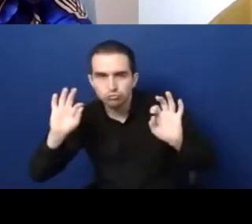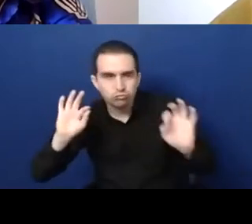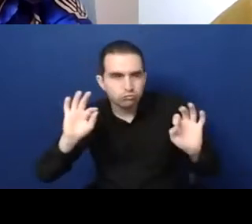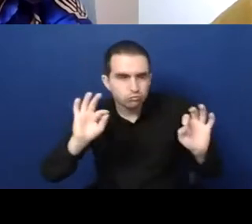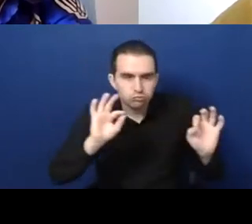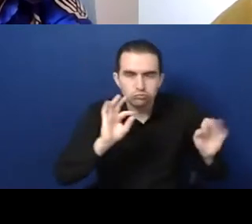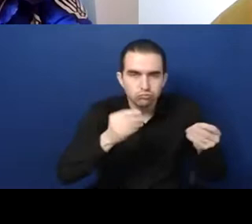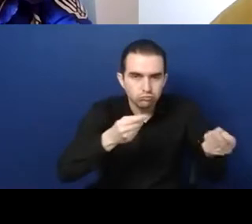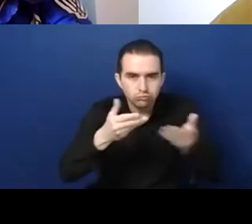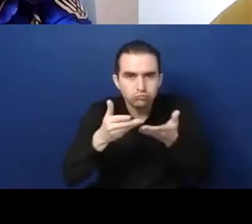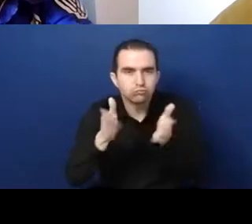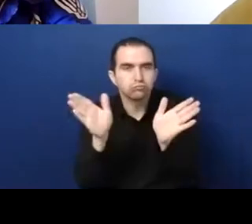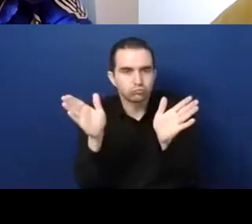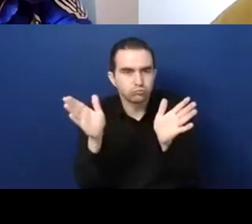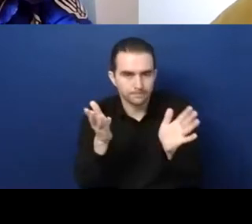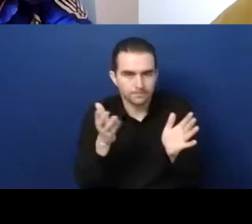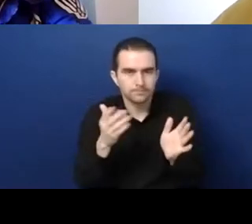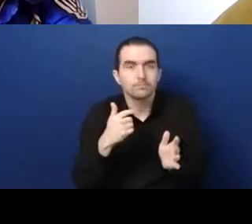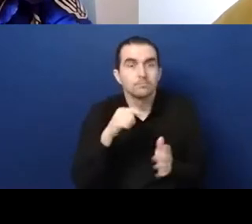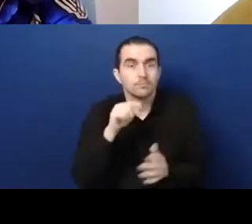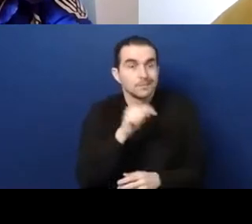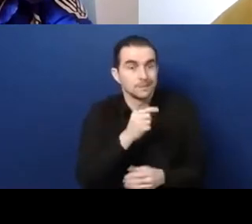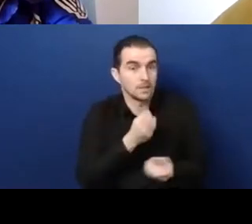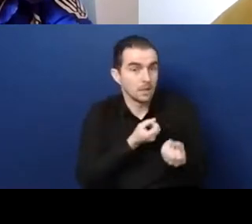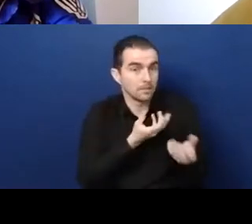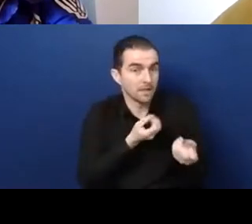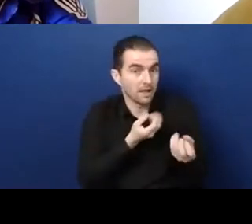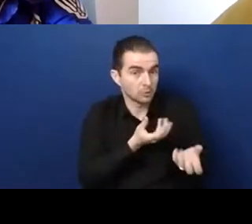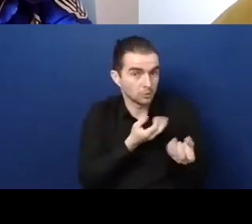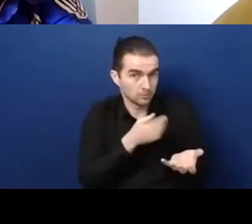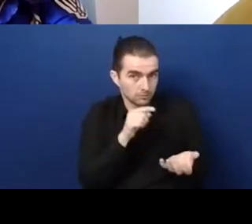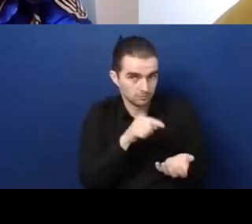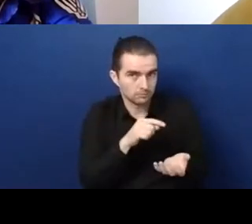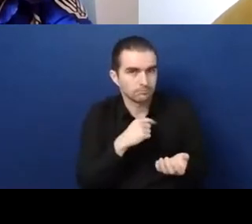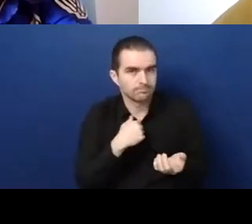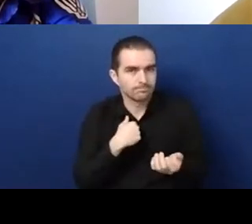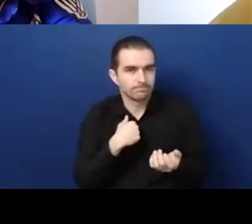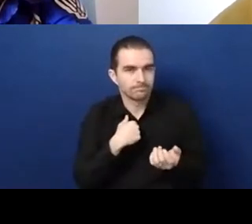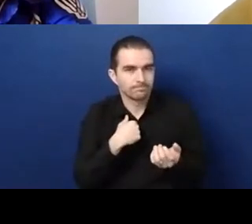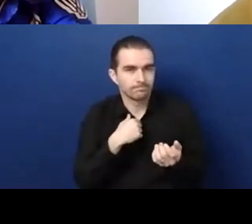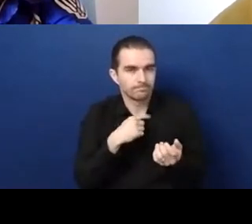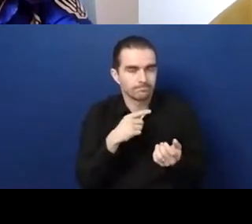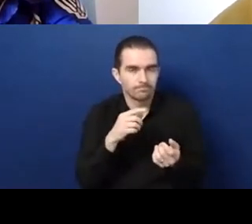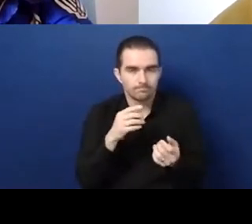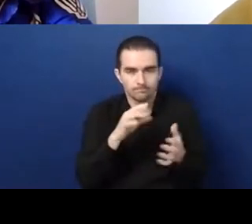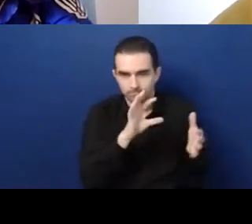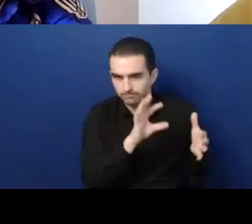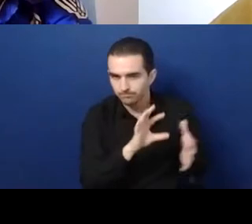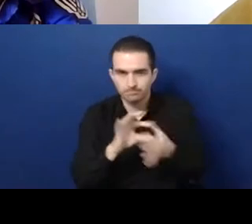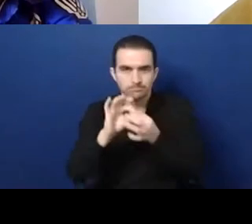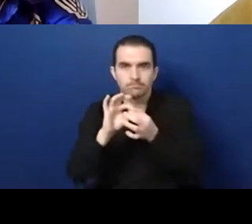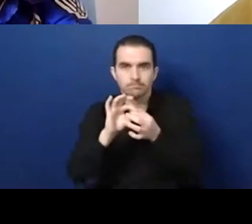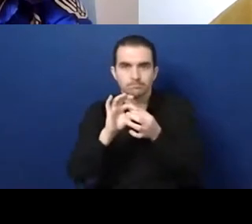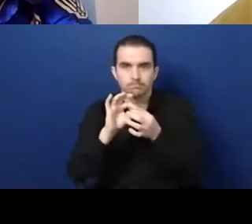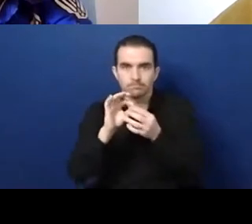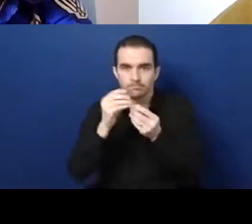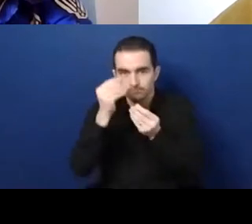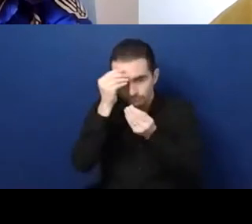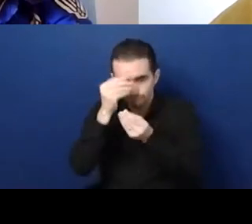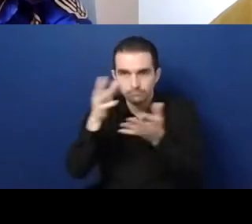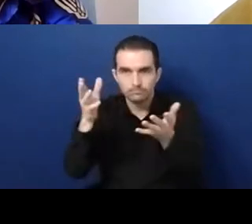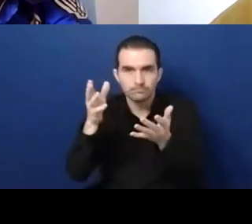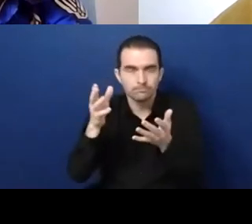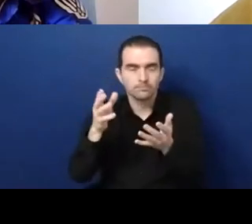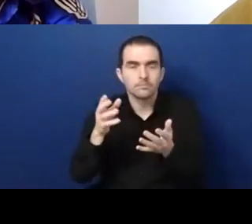speak up system on the chat, so that we can at least be able to clarify more